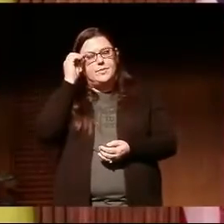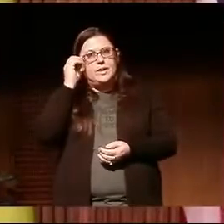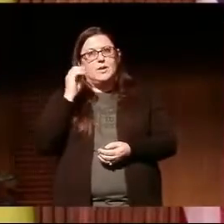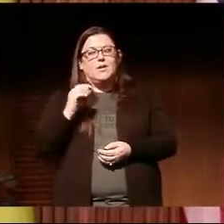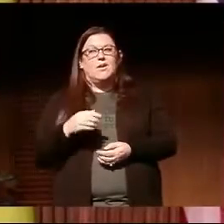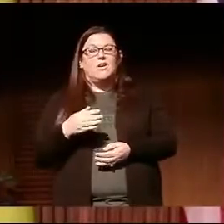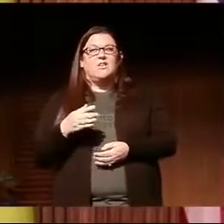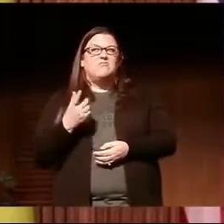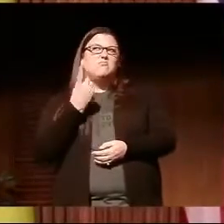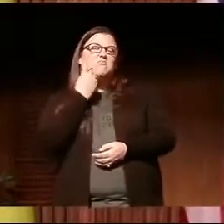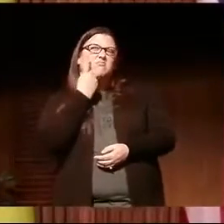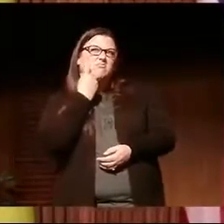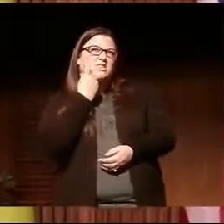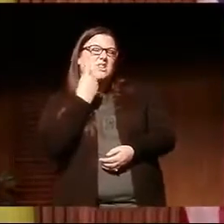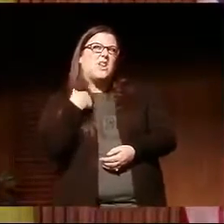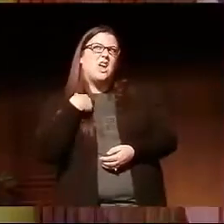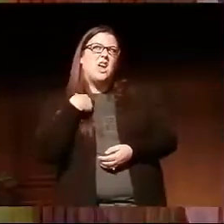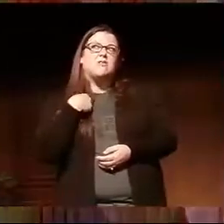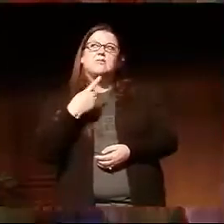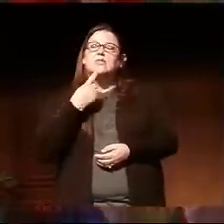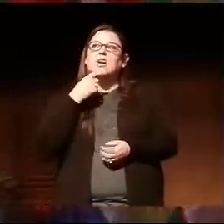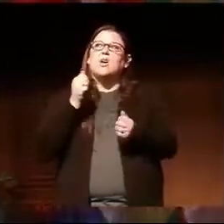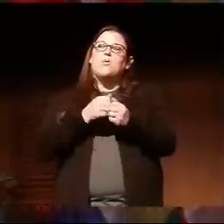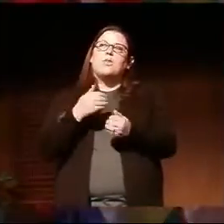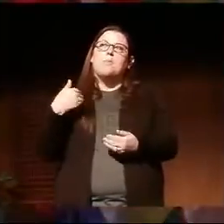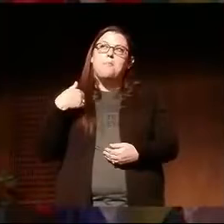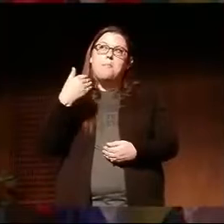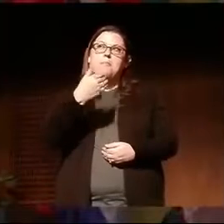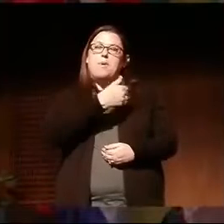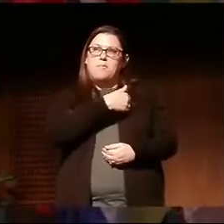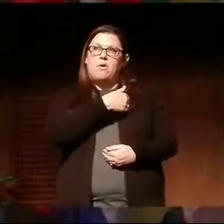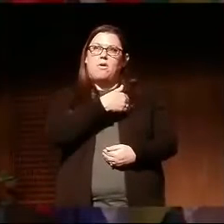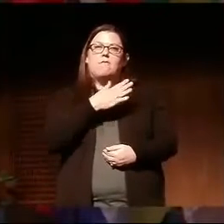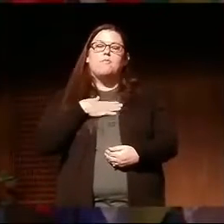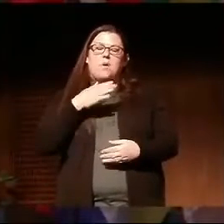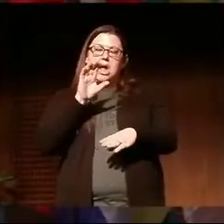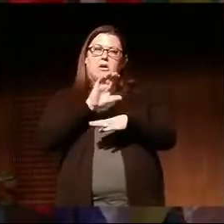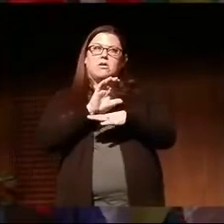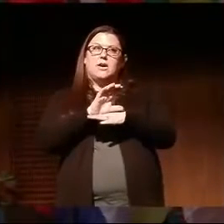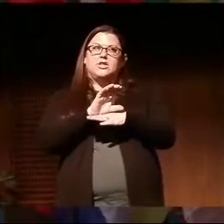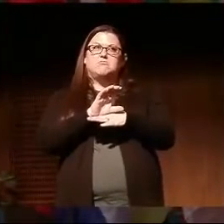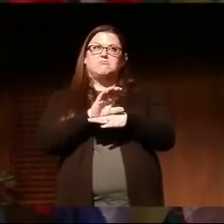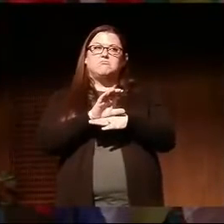Not long ago, I was talking with a member of the congregation, and